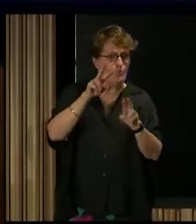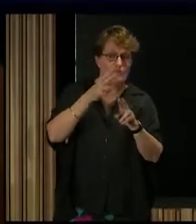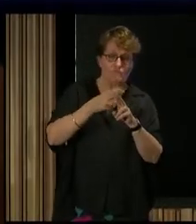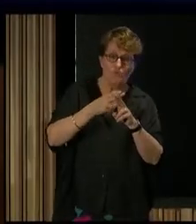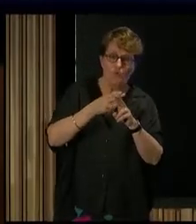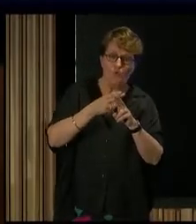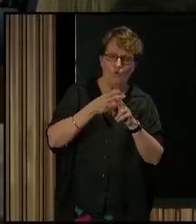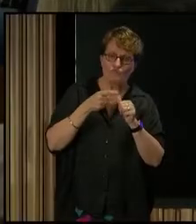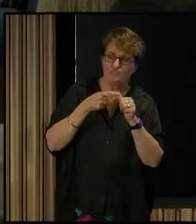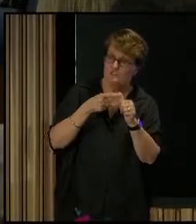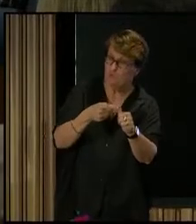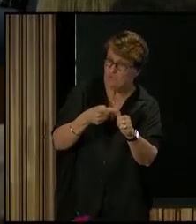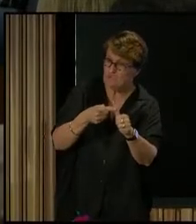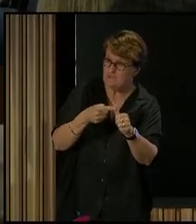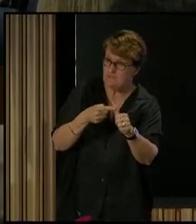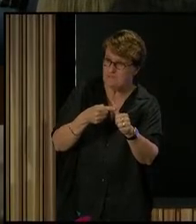to.